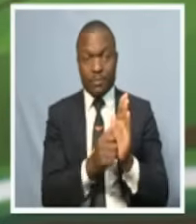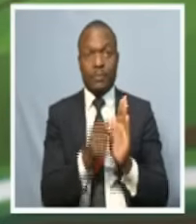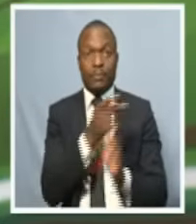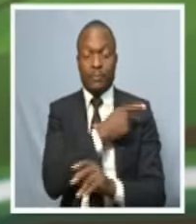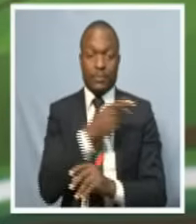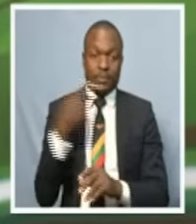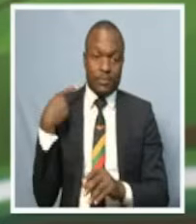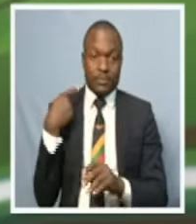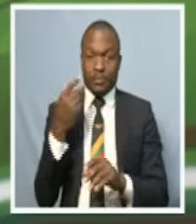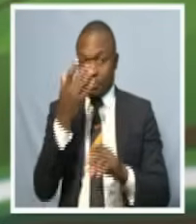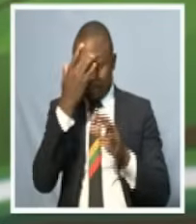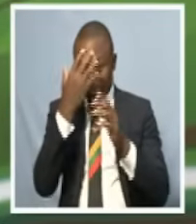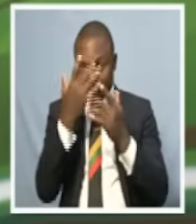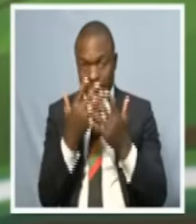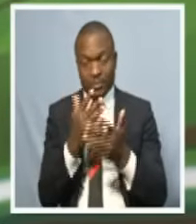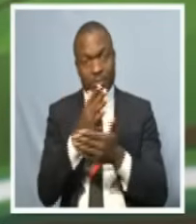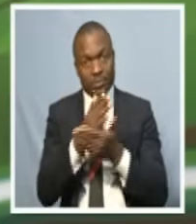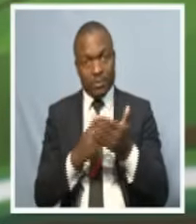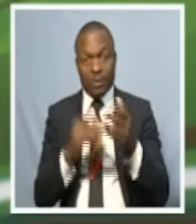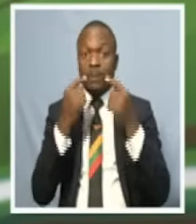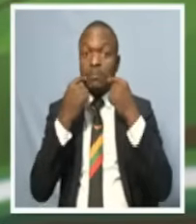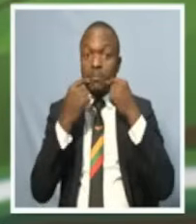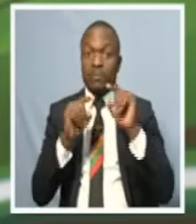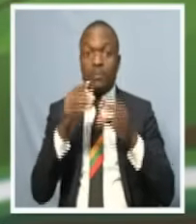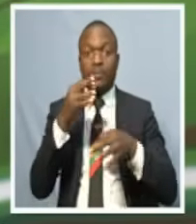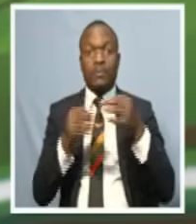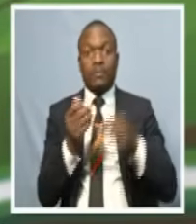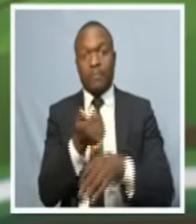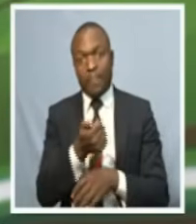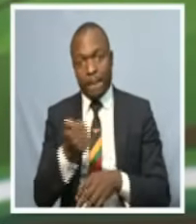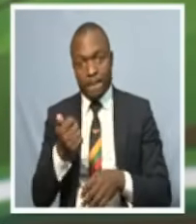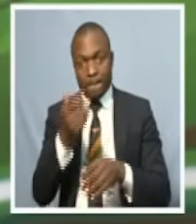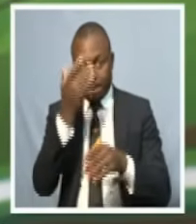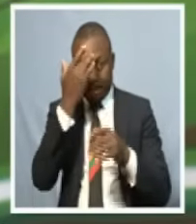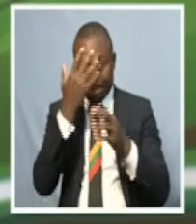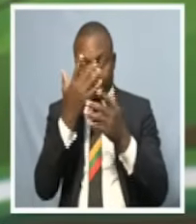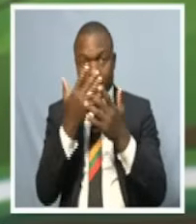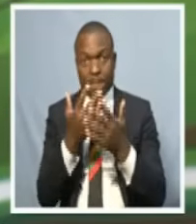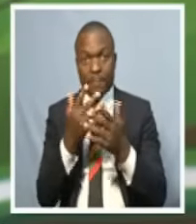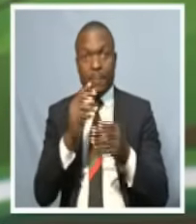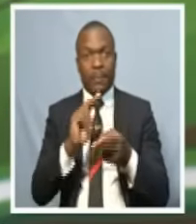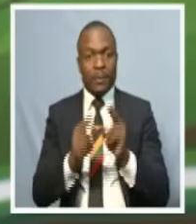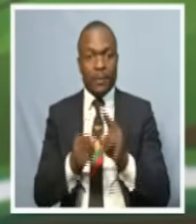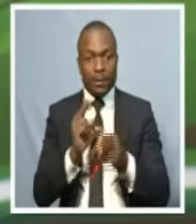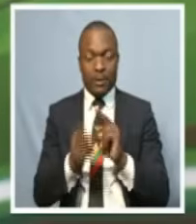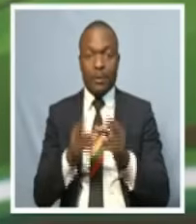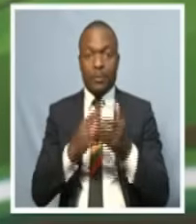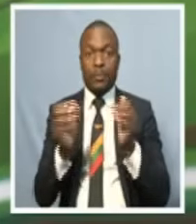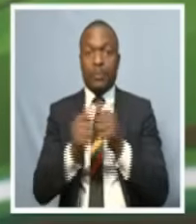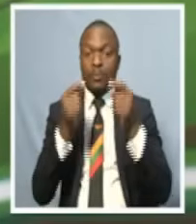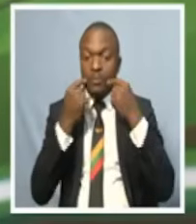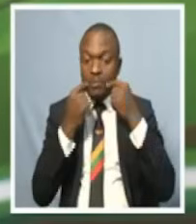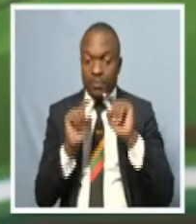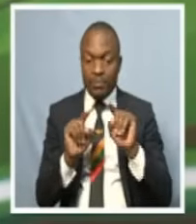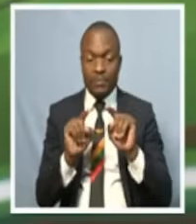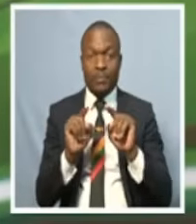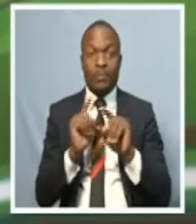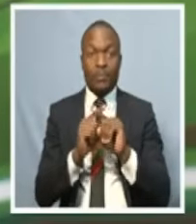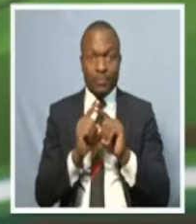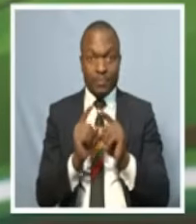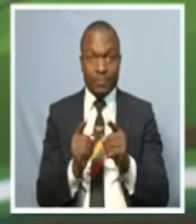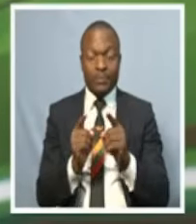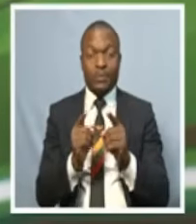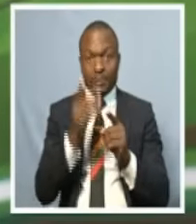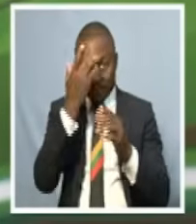House. So we do expect some announcements, if there will be any. We also expect urgent matters without notice, if there will be any. But then we